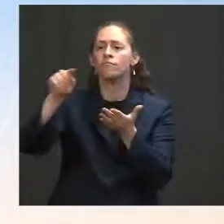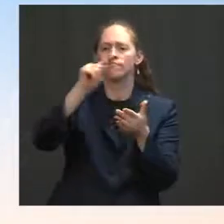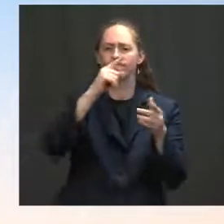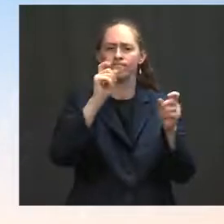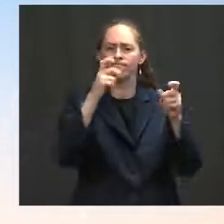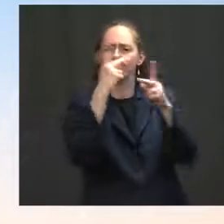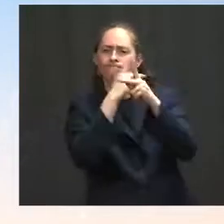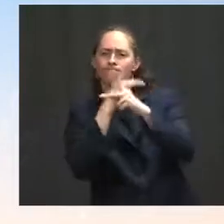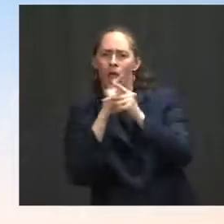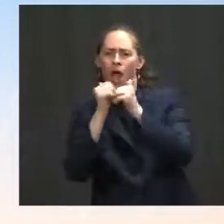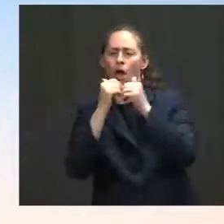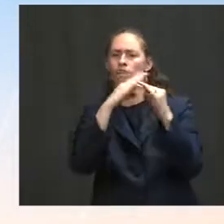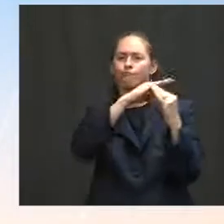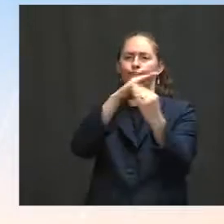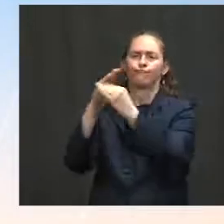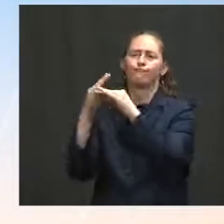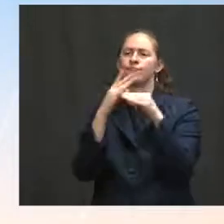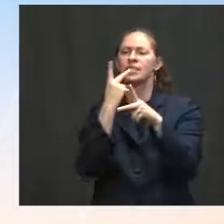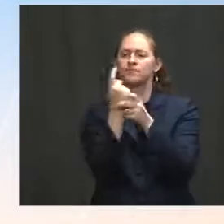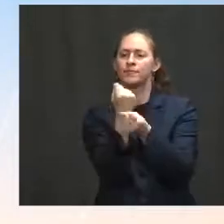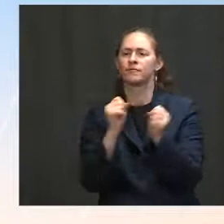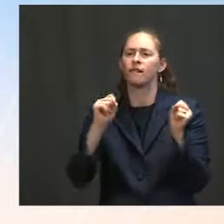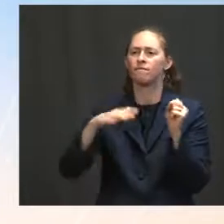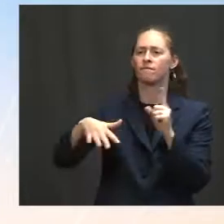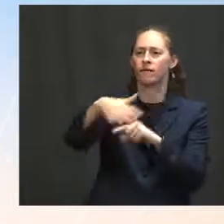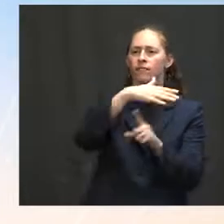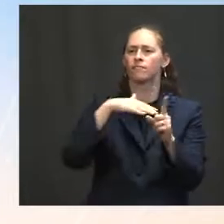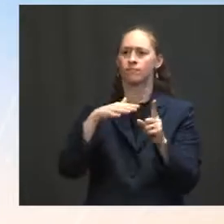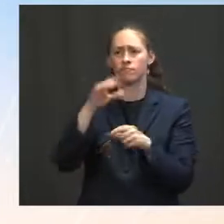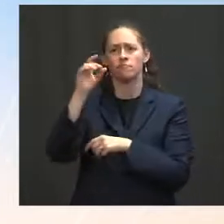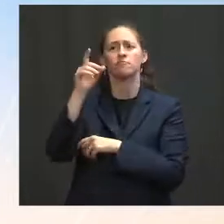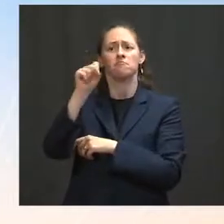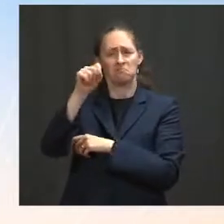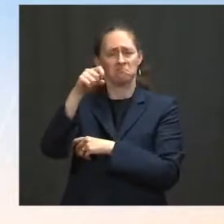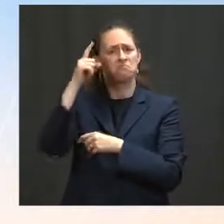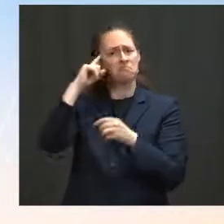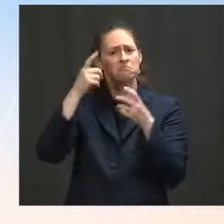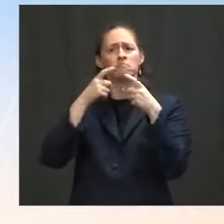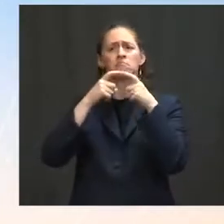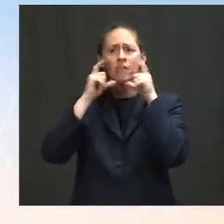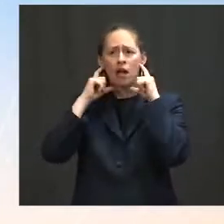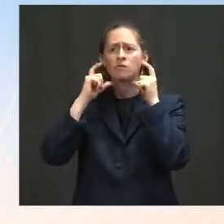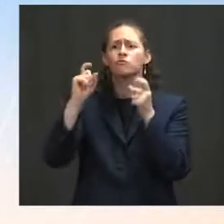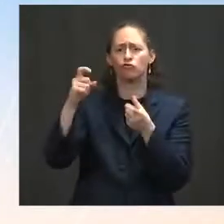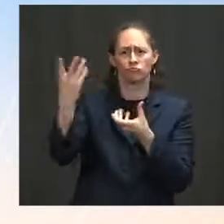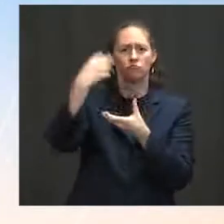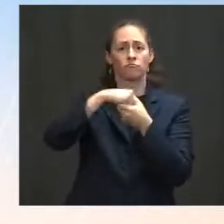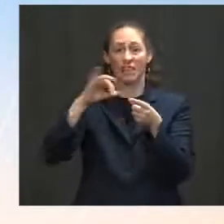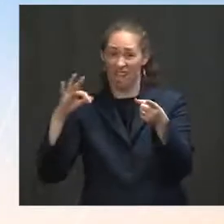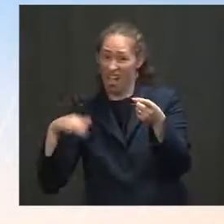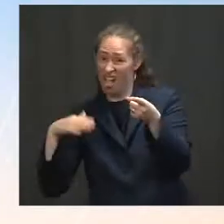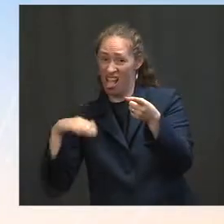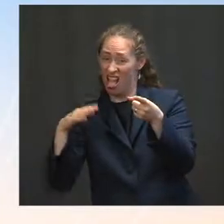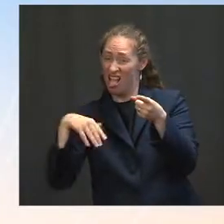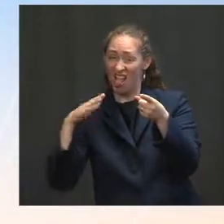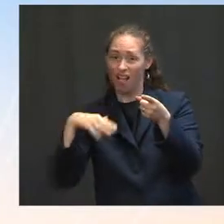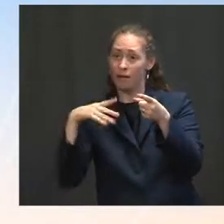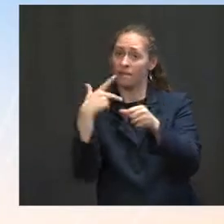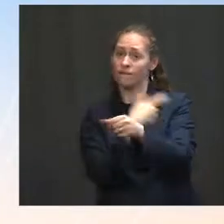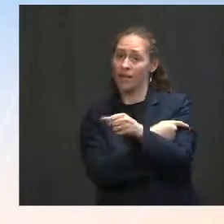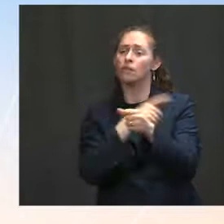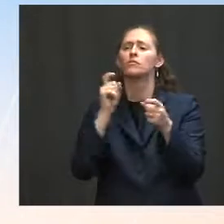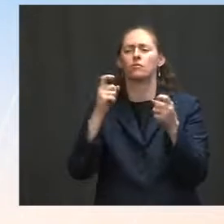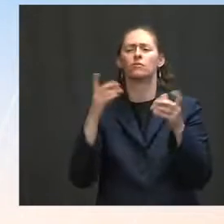guidance today reiterated that masks should be worn indoors by all unvaccinated individuals. Schools should continue to maintain at least 3 feet of